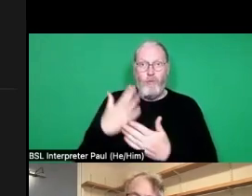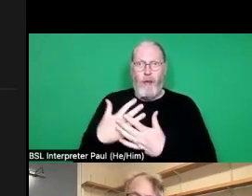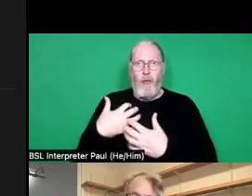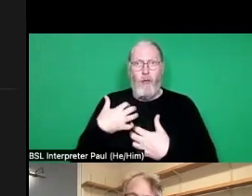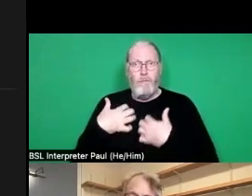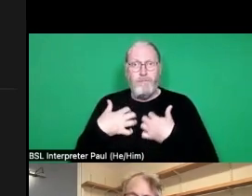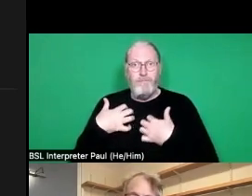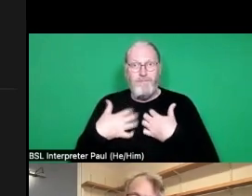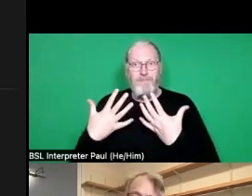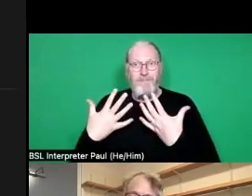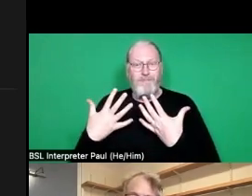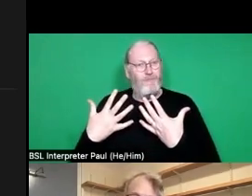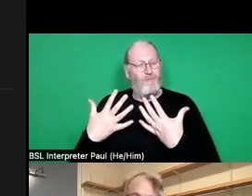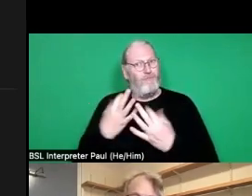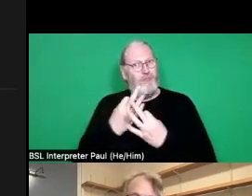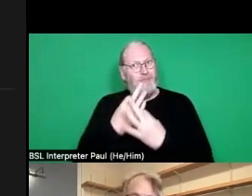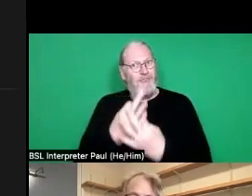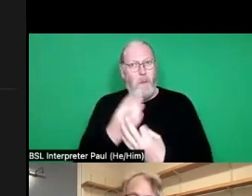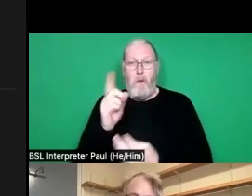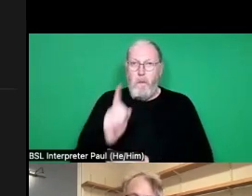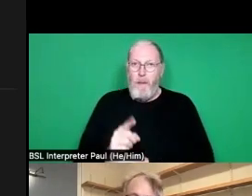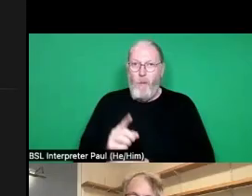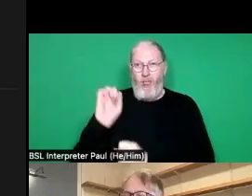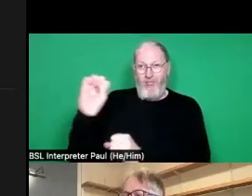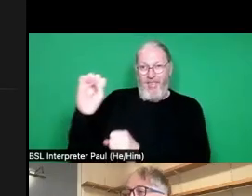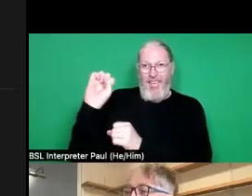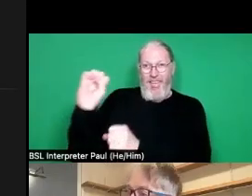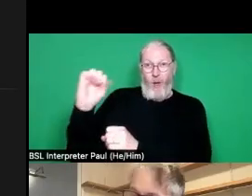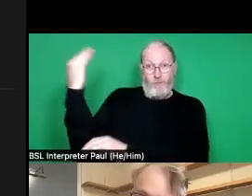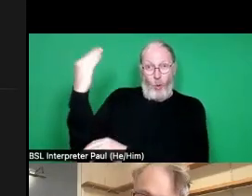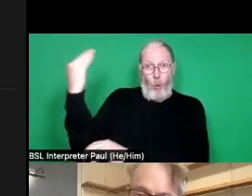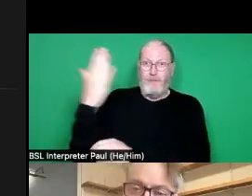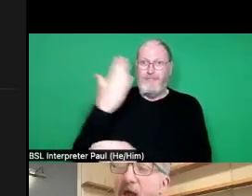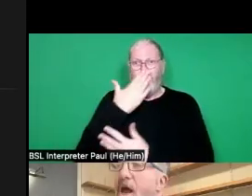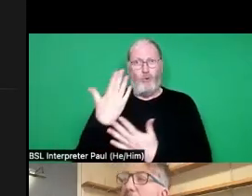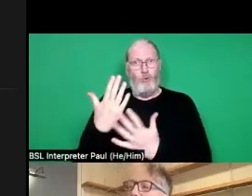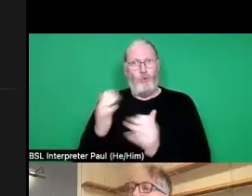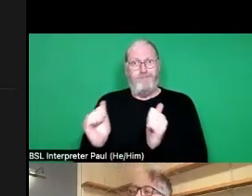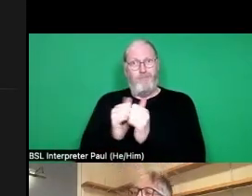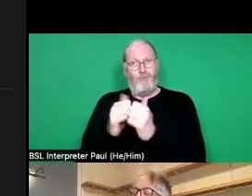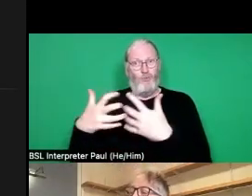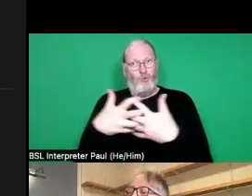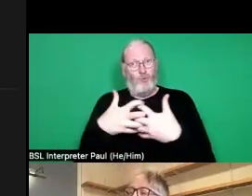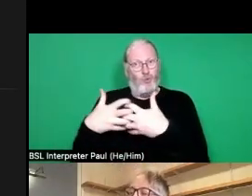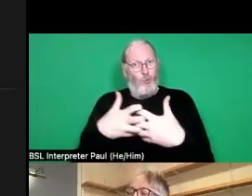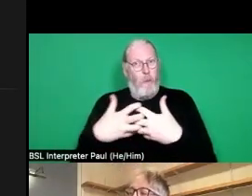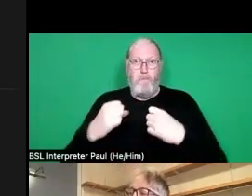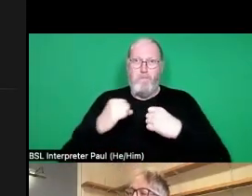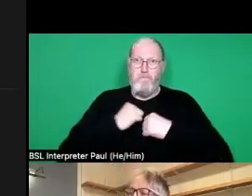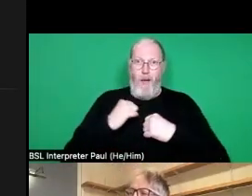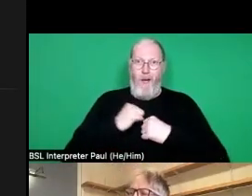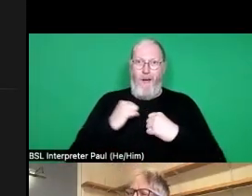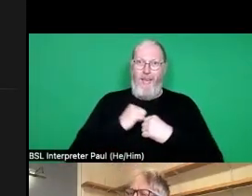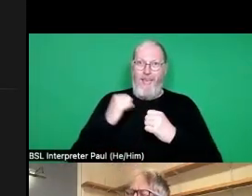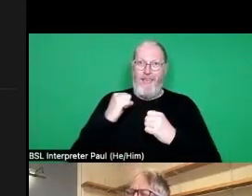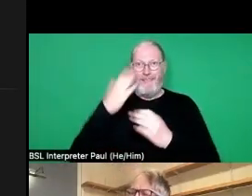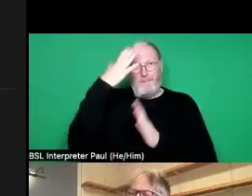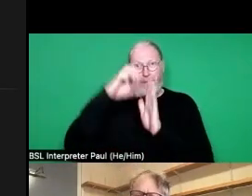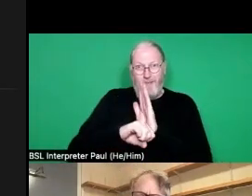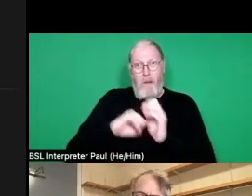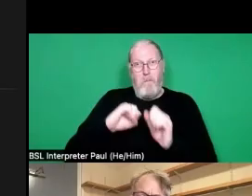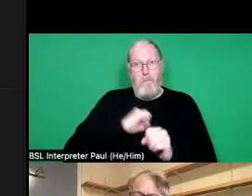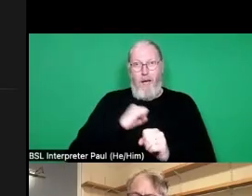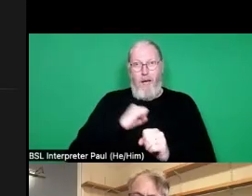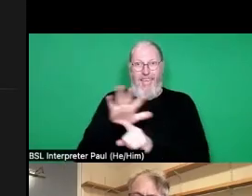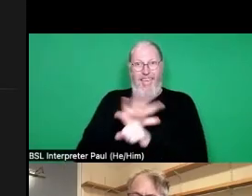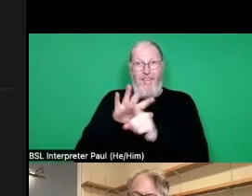fit with my general area of practice and research. So I'm going to try and be coherent and deal with sort of what are very complex issues, I